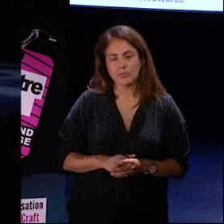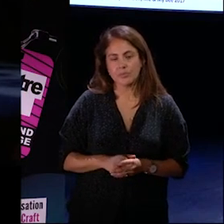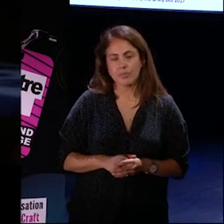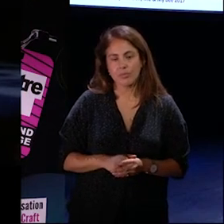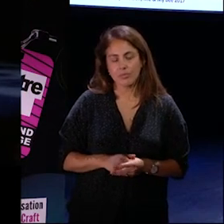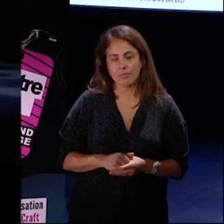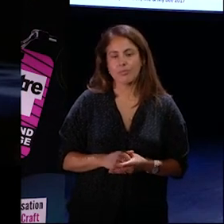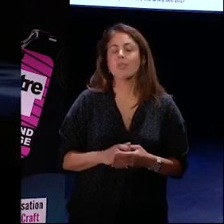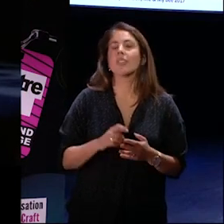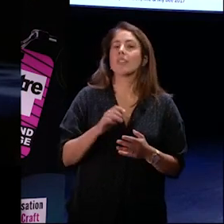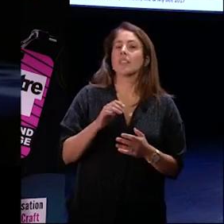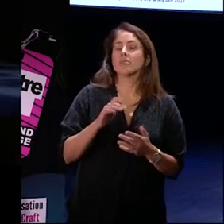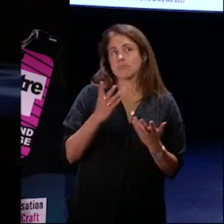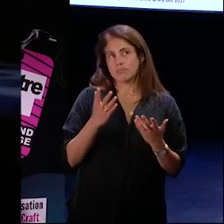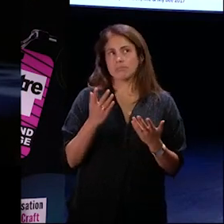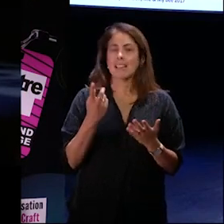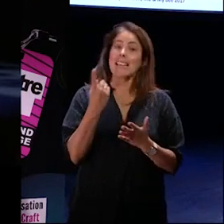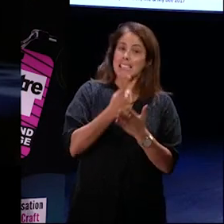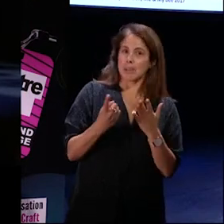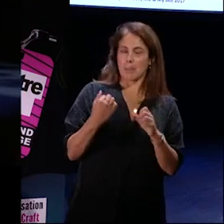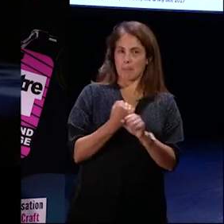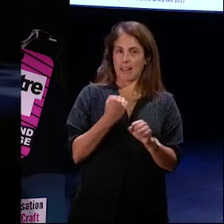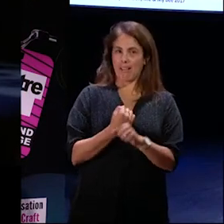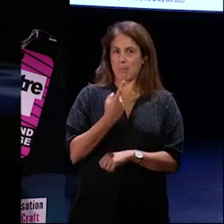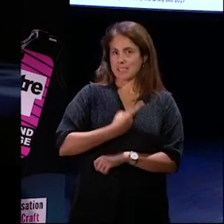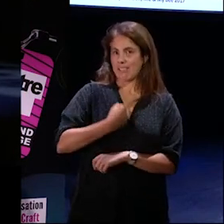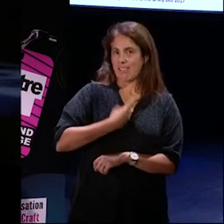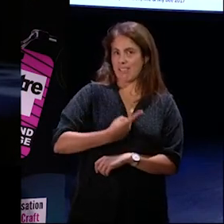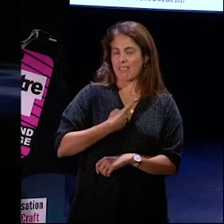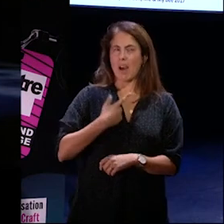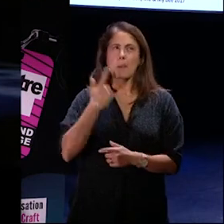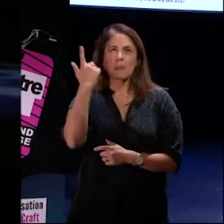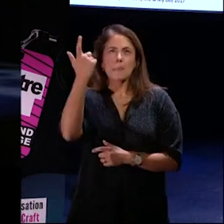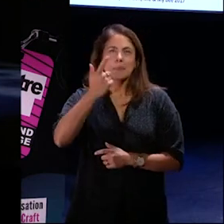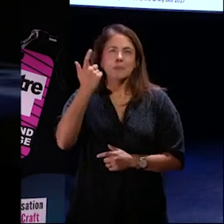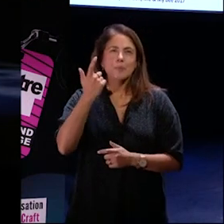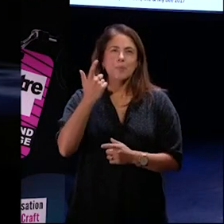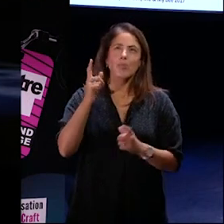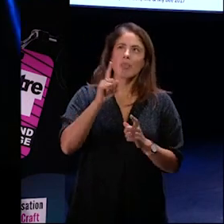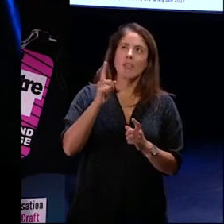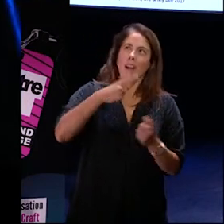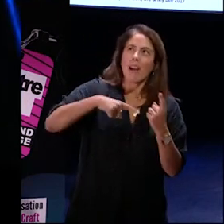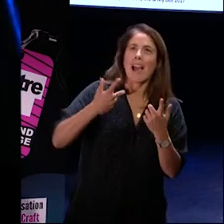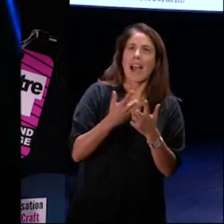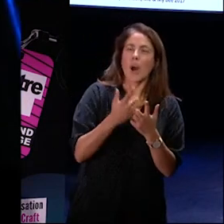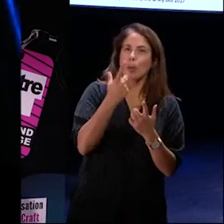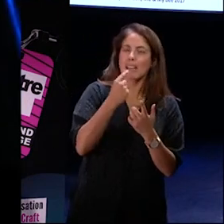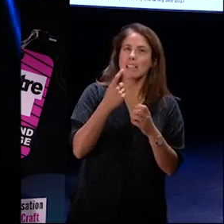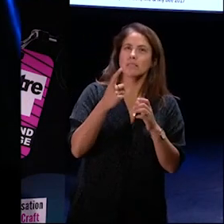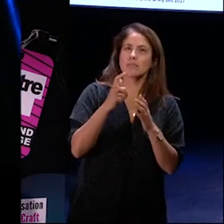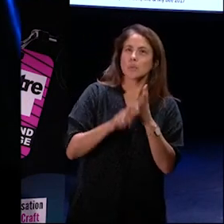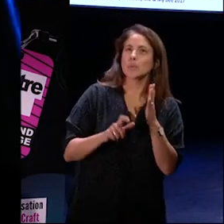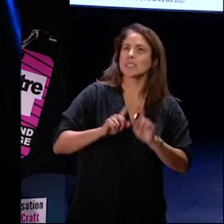I guess, generally, as an independent maker and theatre company, I wonder what we can do differently and in a